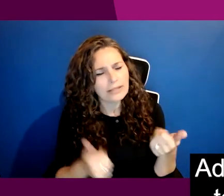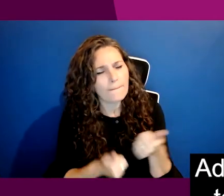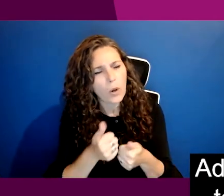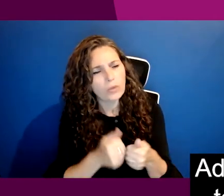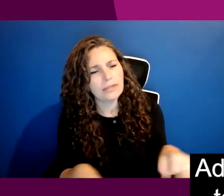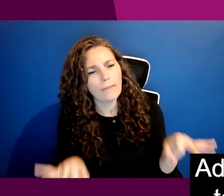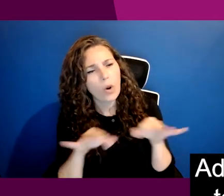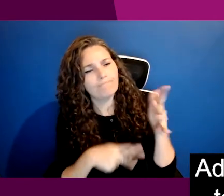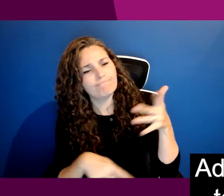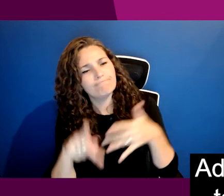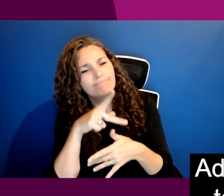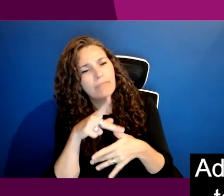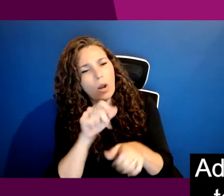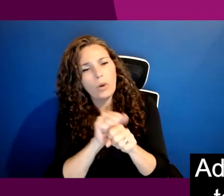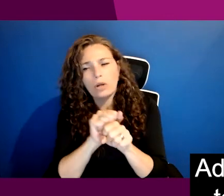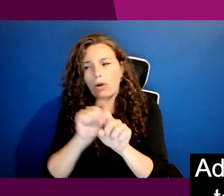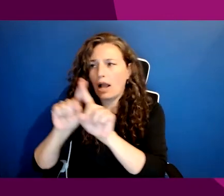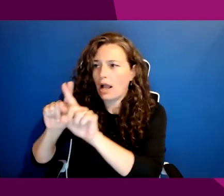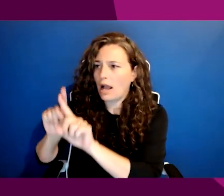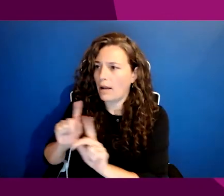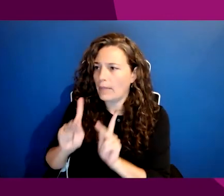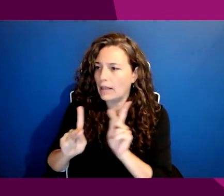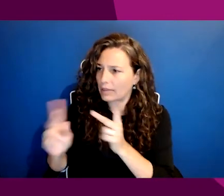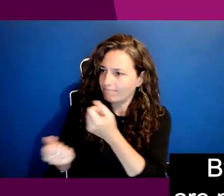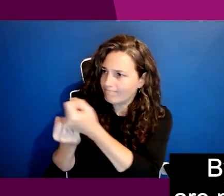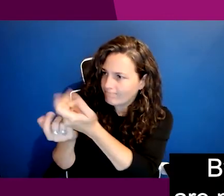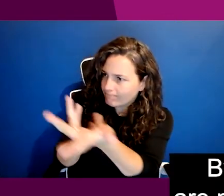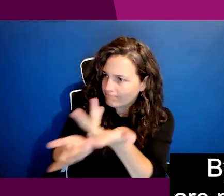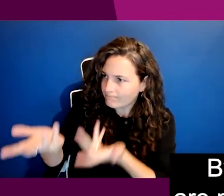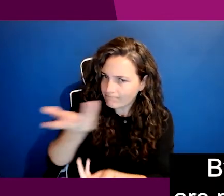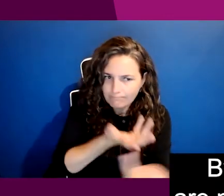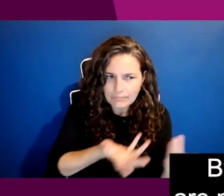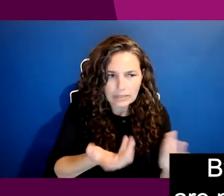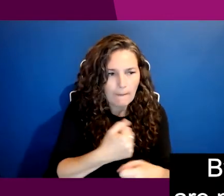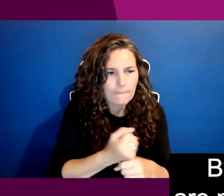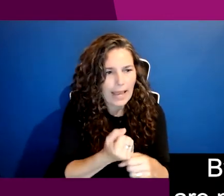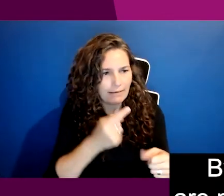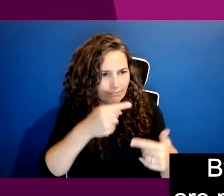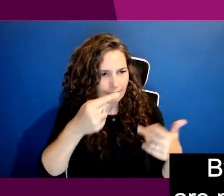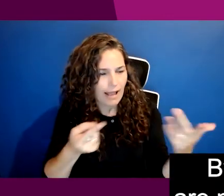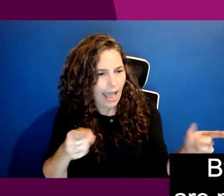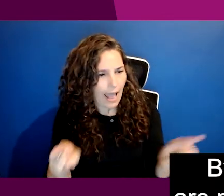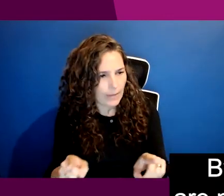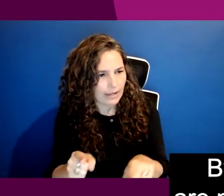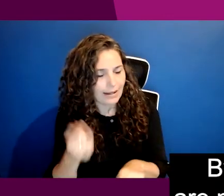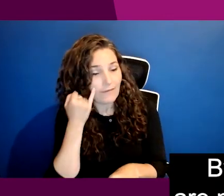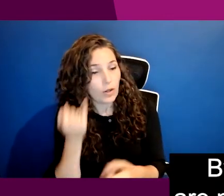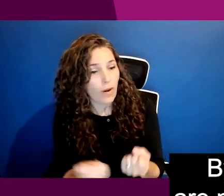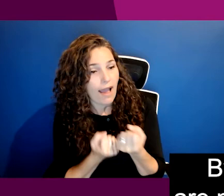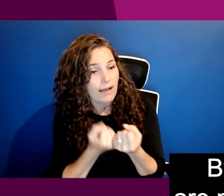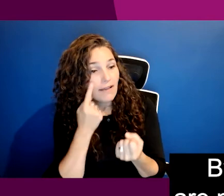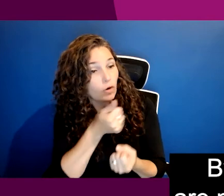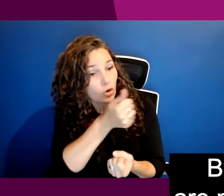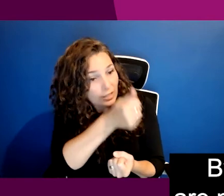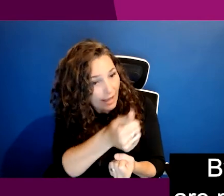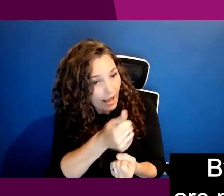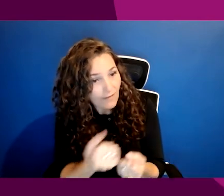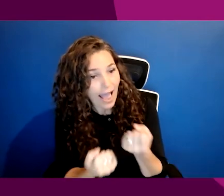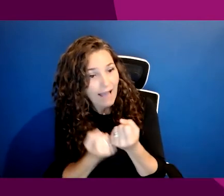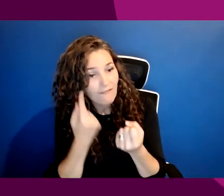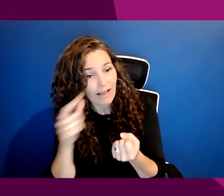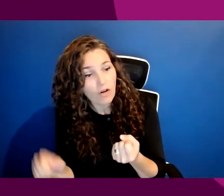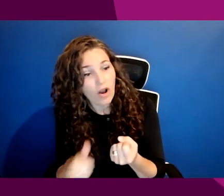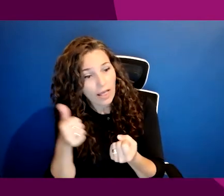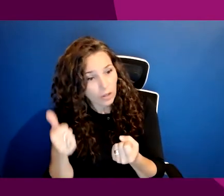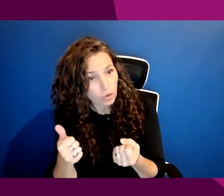to you and working with others to make it happen. By advocating for yourself and others, you are more likely to get what you need and protect